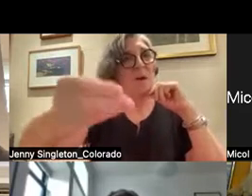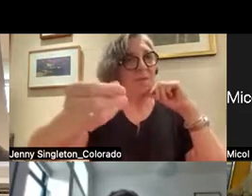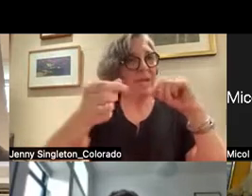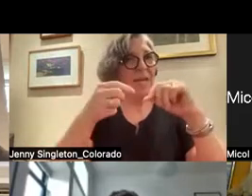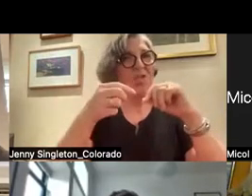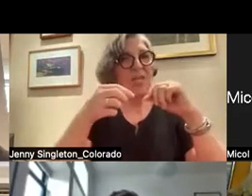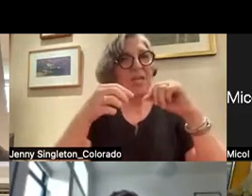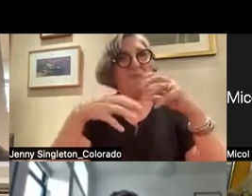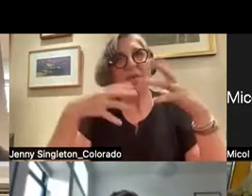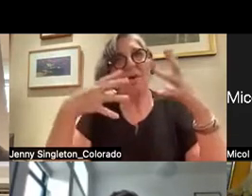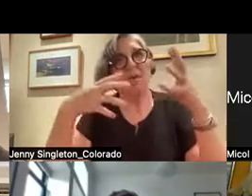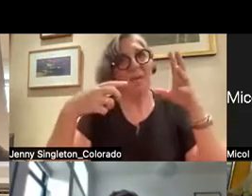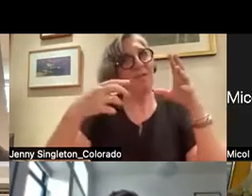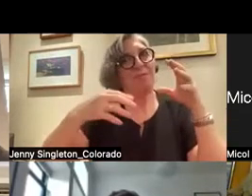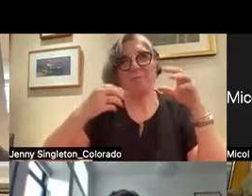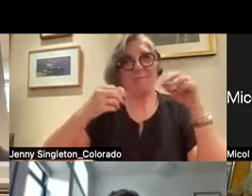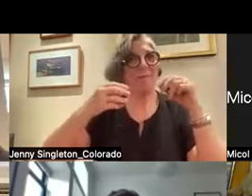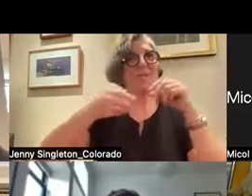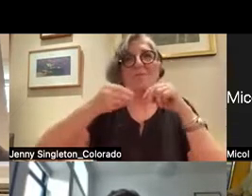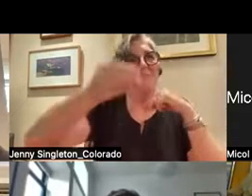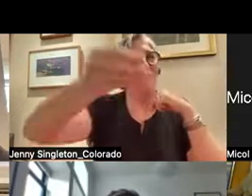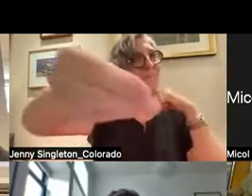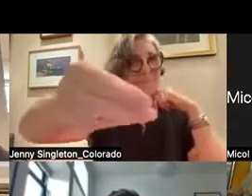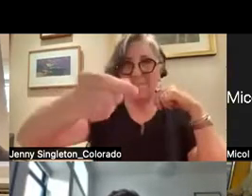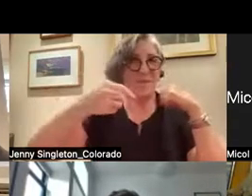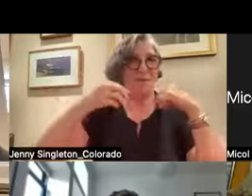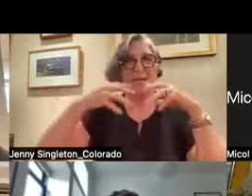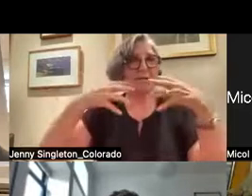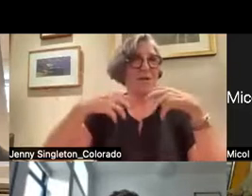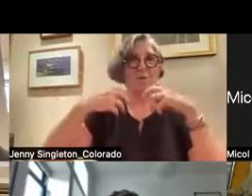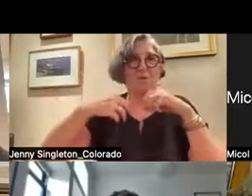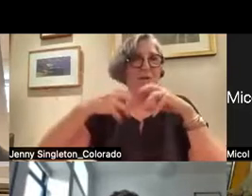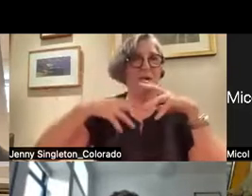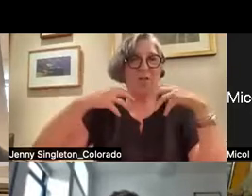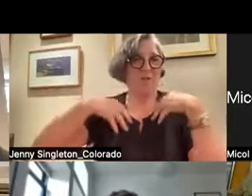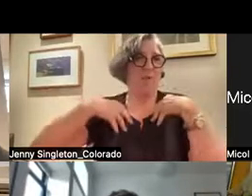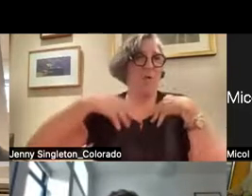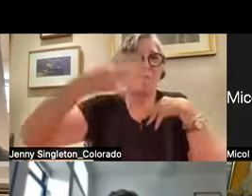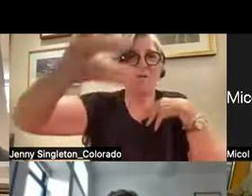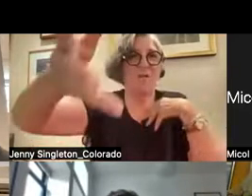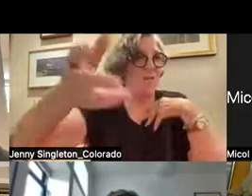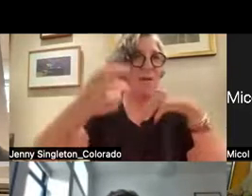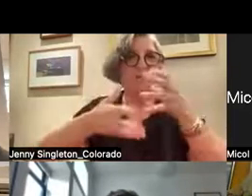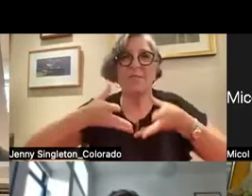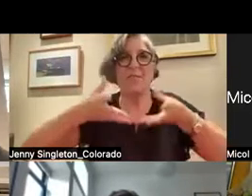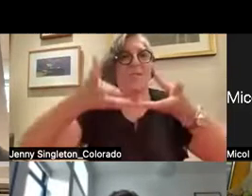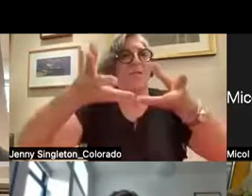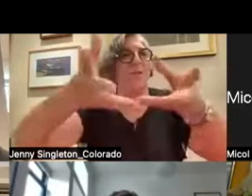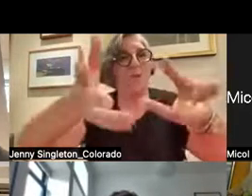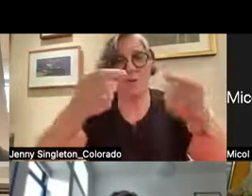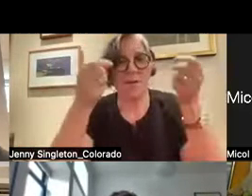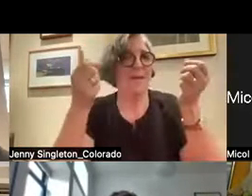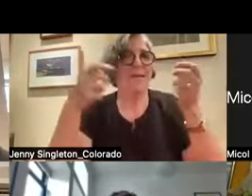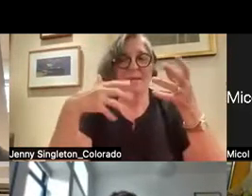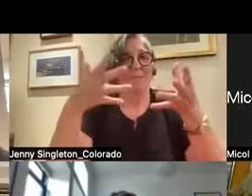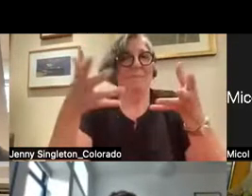spatial modification, even though give looks, like it's got to go from, the object goes from one person to another, it seems